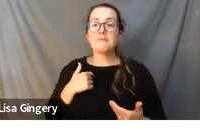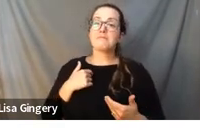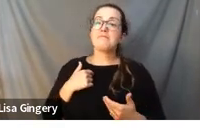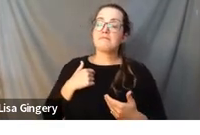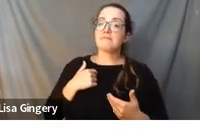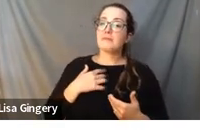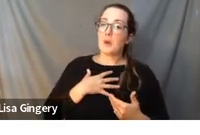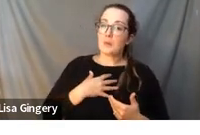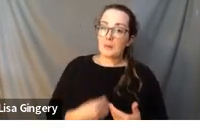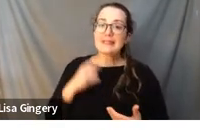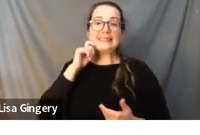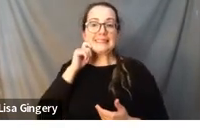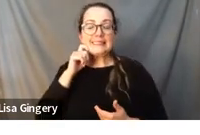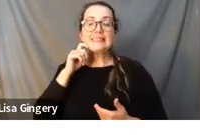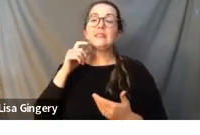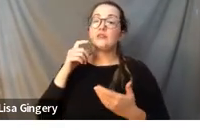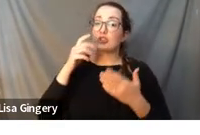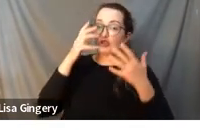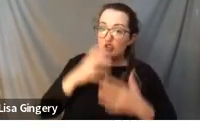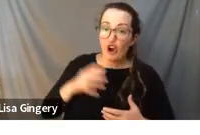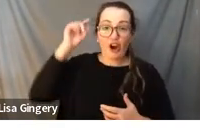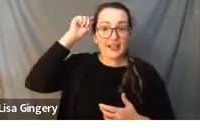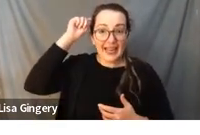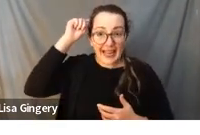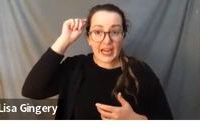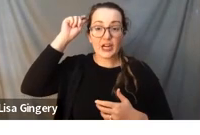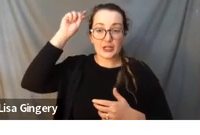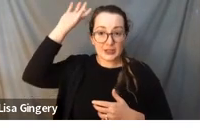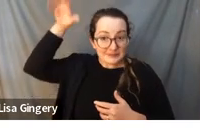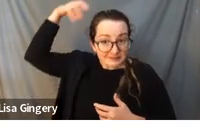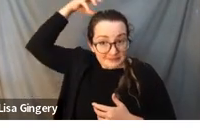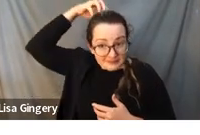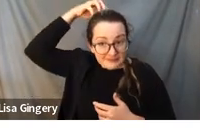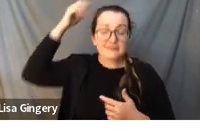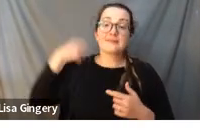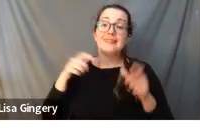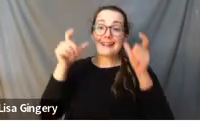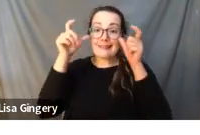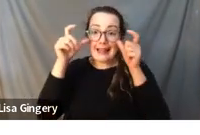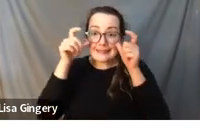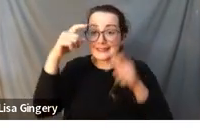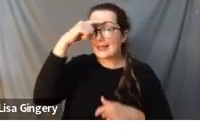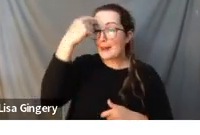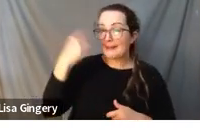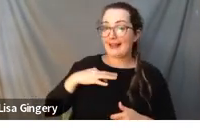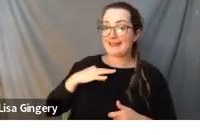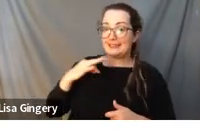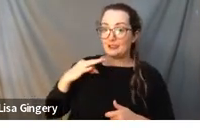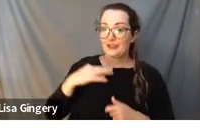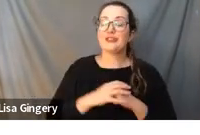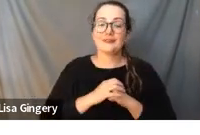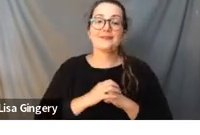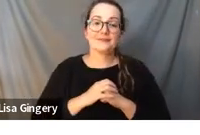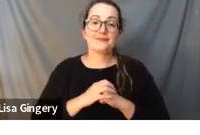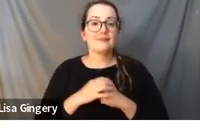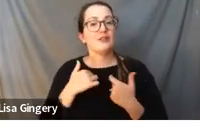messy bun, and I have dark rimmed glasses on and a black t-shirt. And